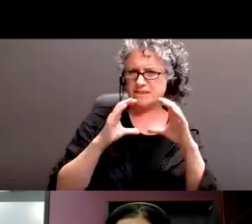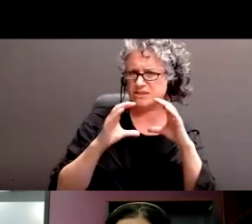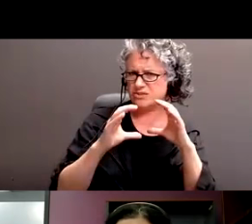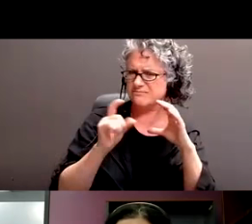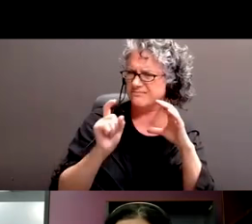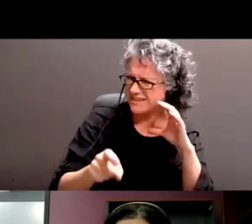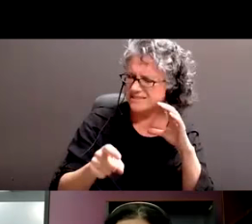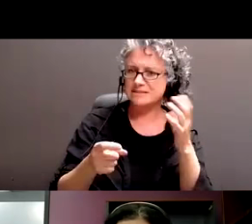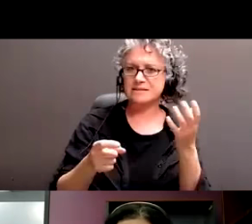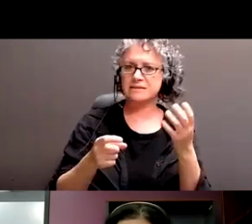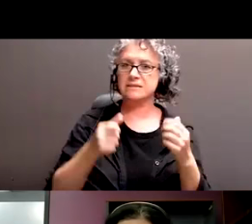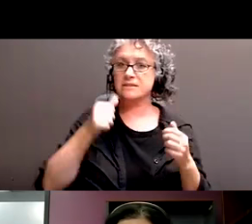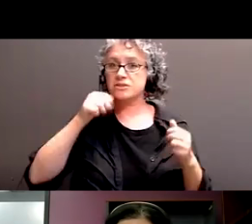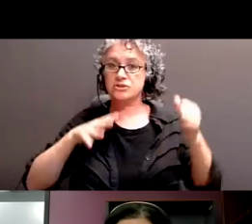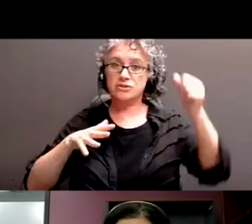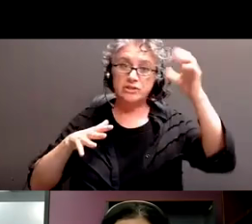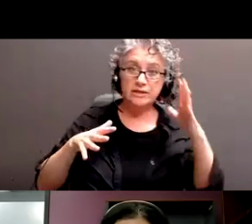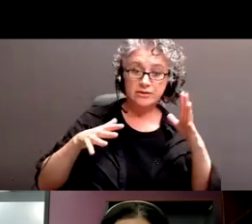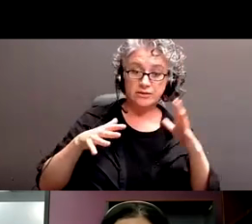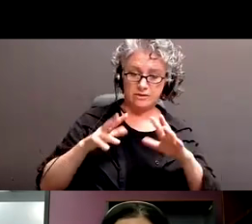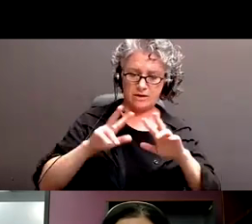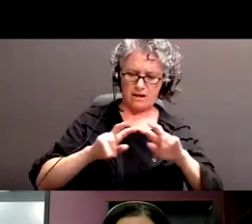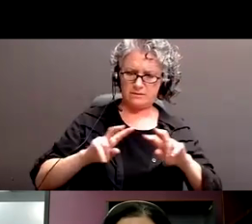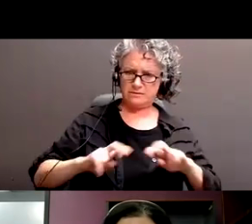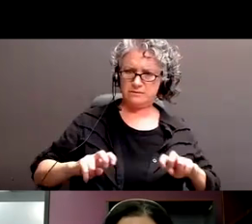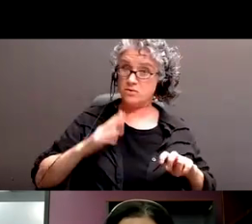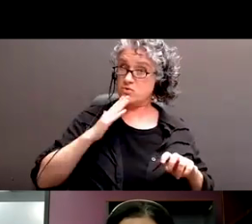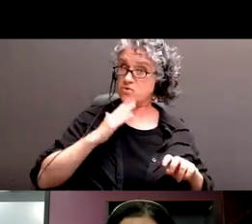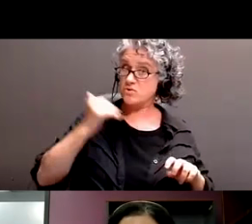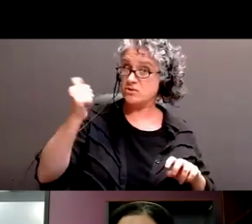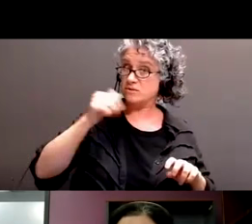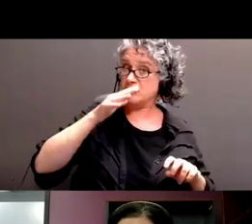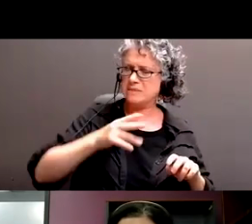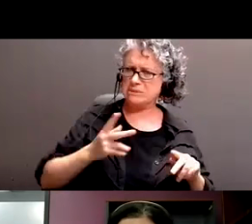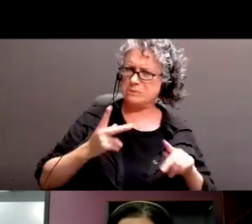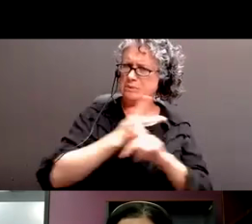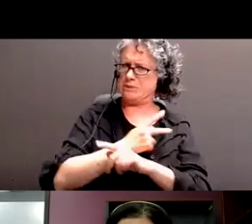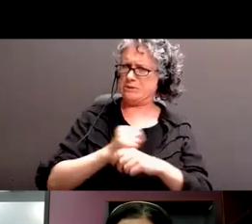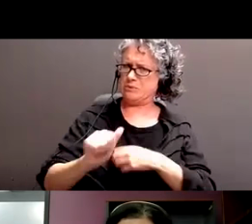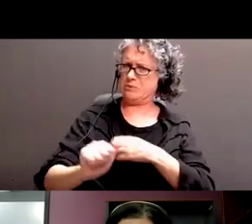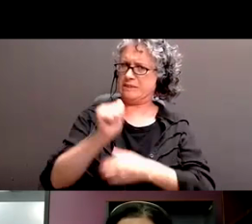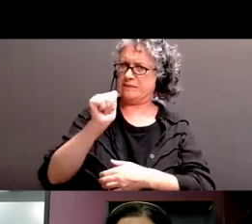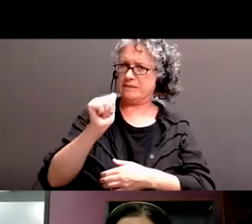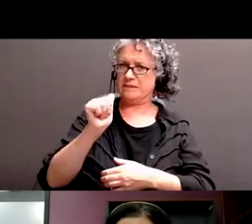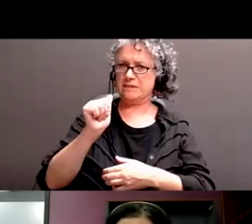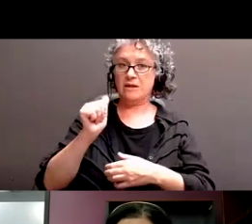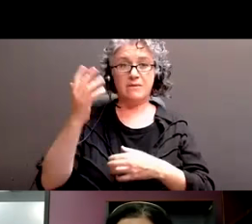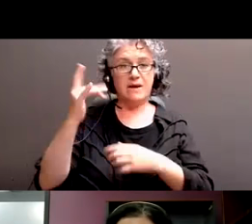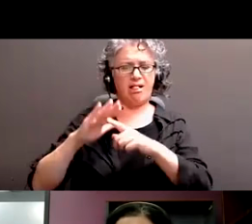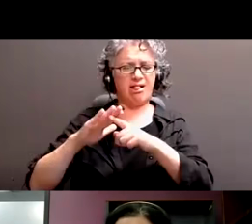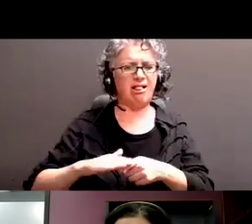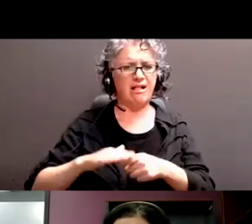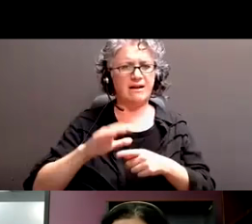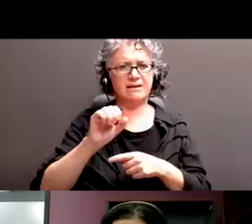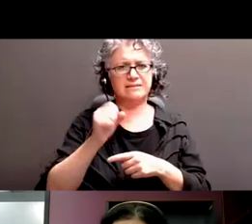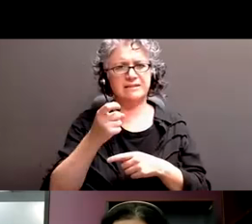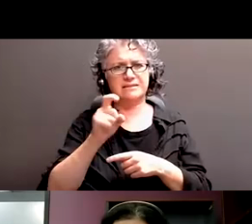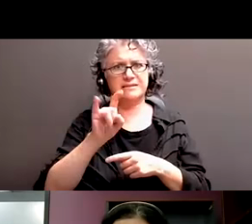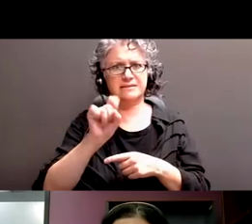a gender-based analysis, older women are at an increased risk due to sexist, societal, and